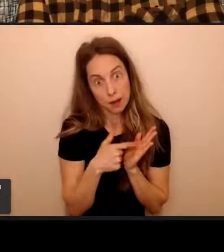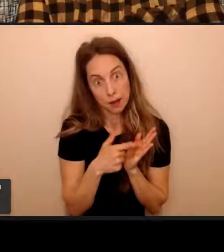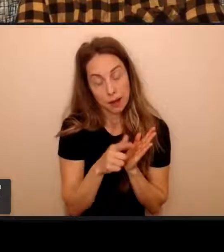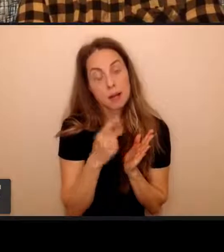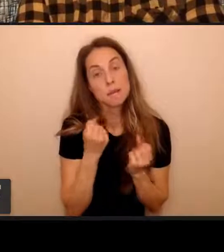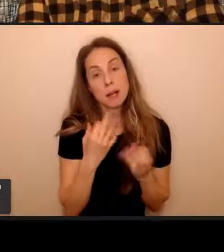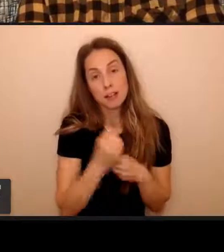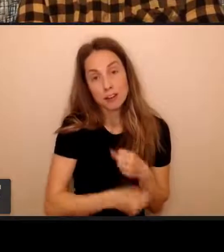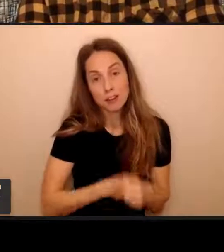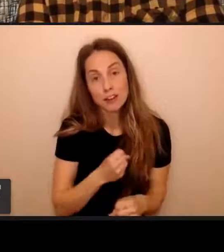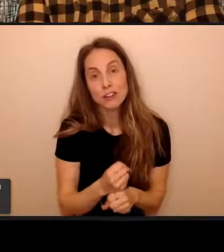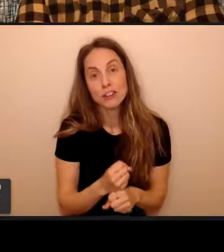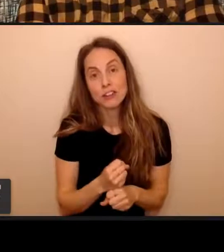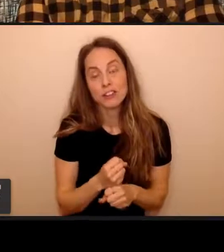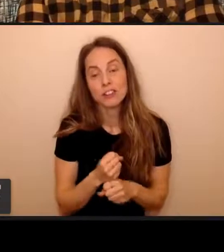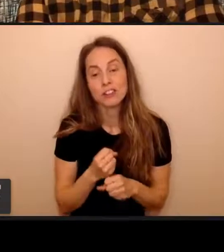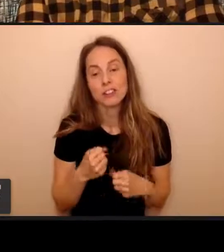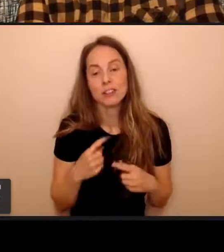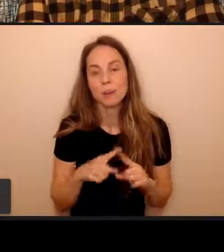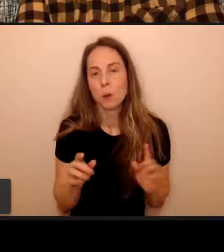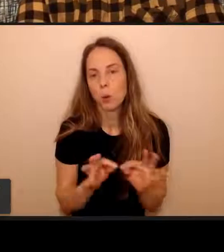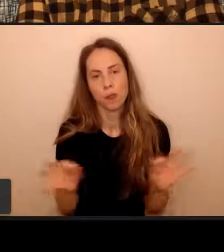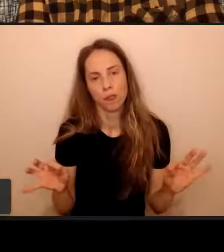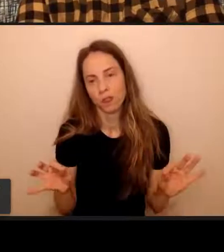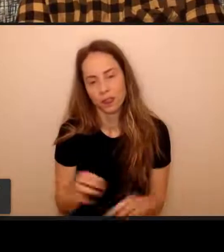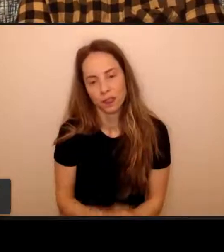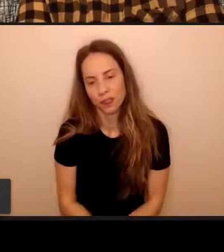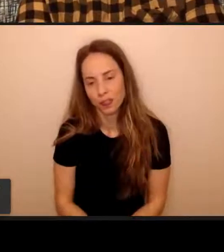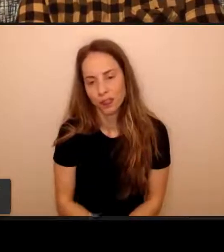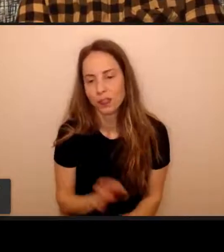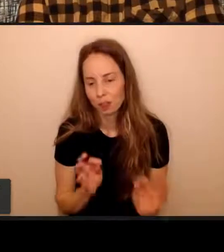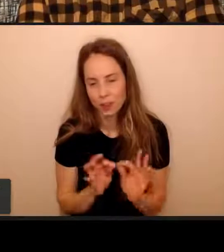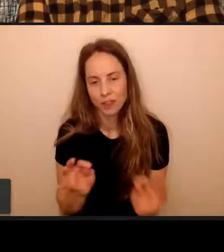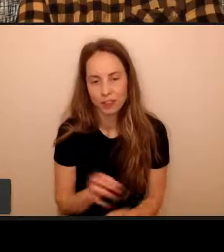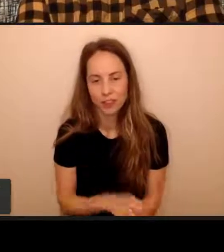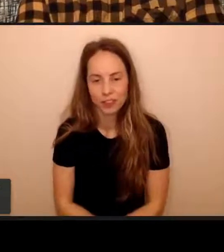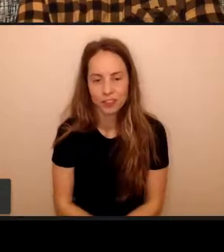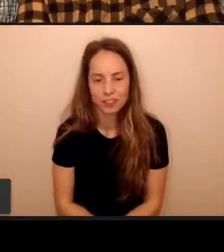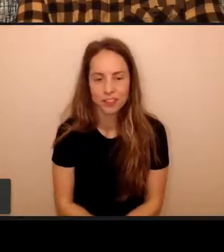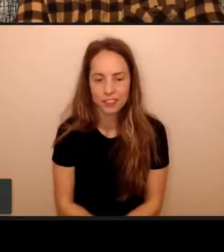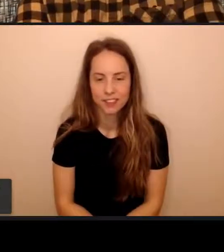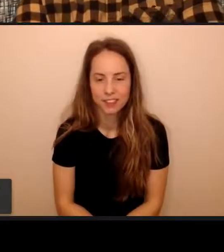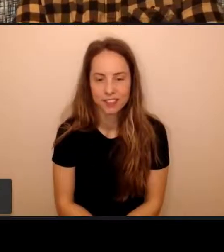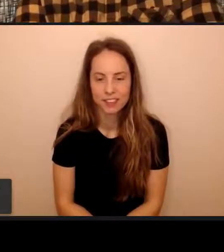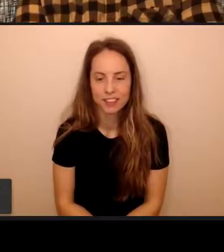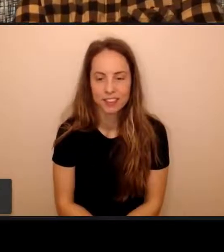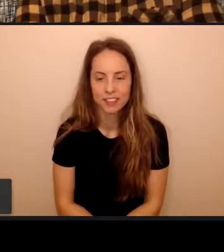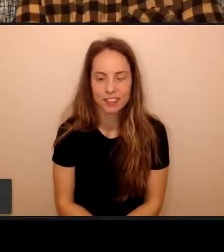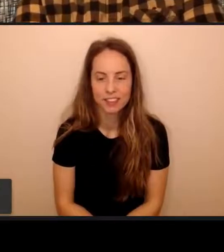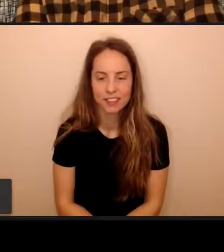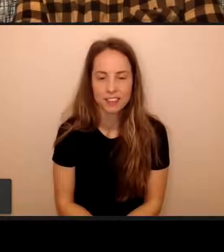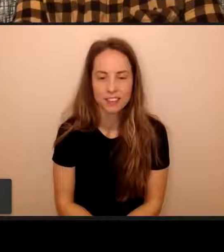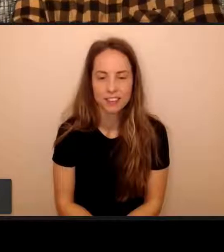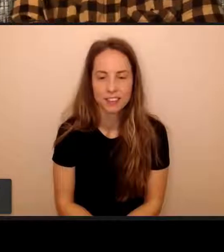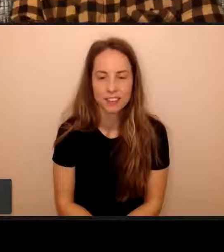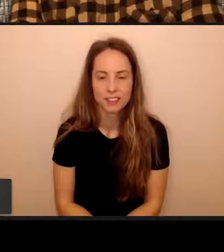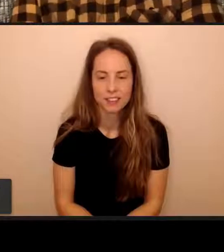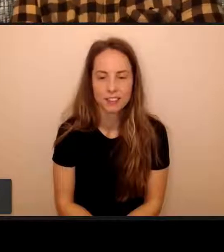was totally worth every penny of that. Yeah.